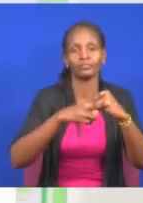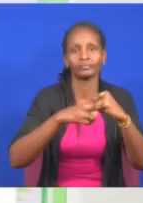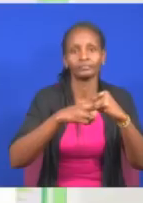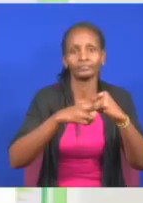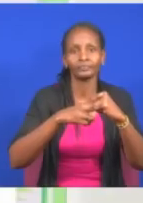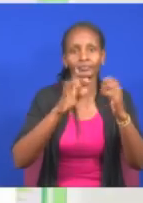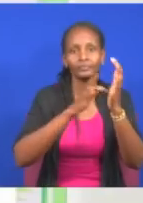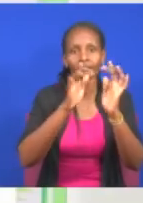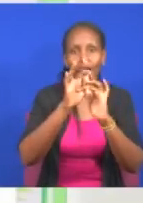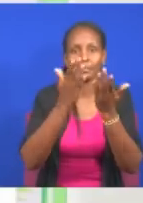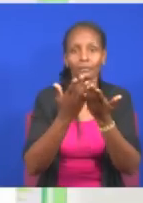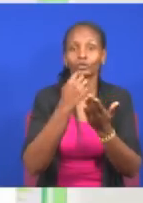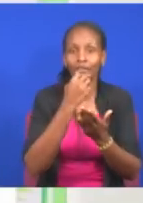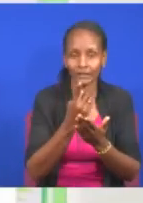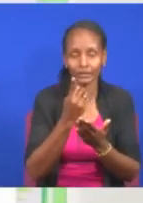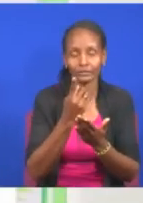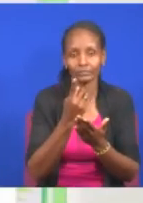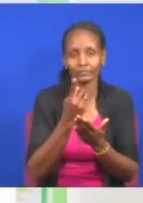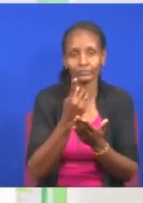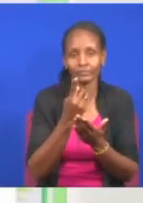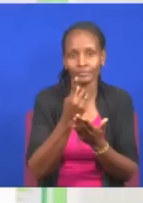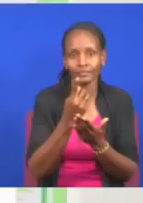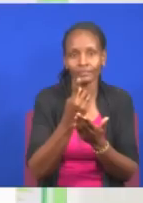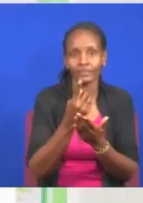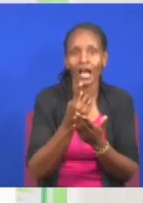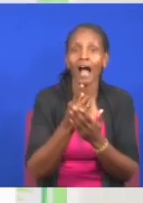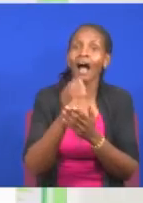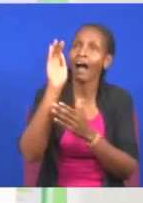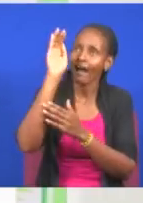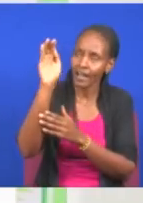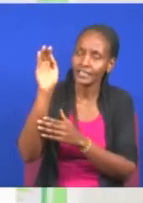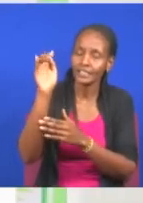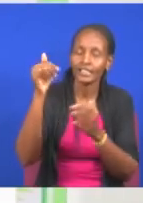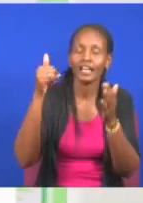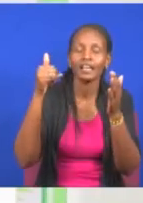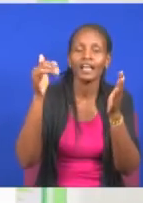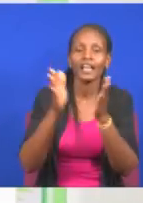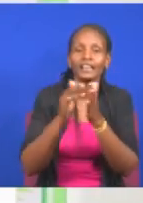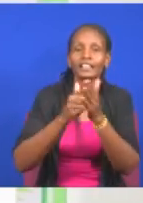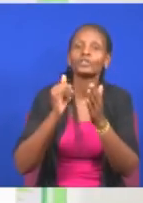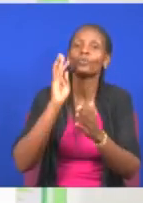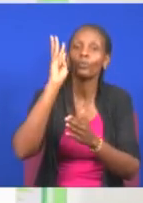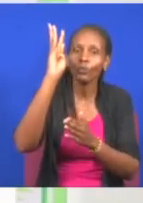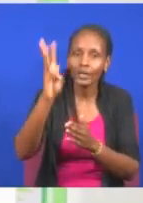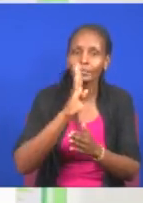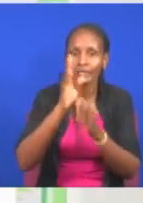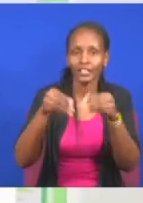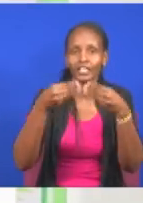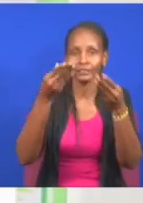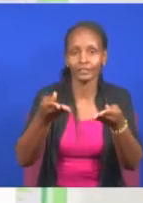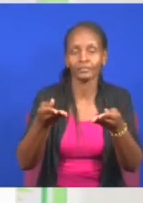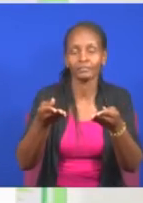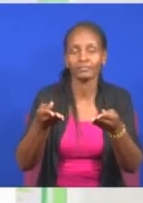The Bible says, ask, and it will be given.